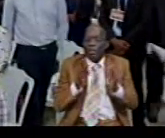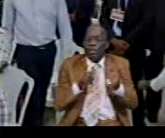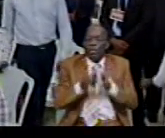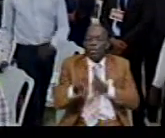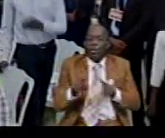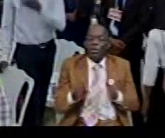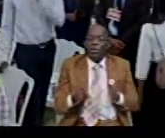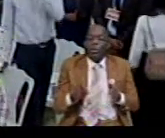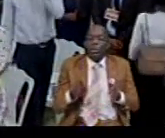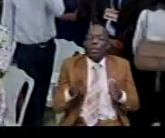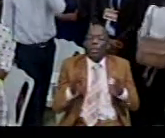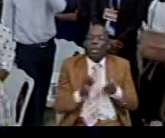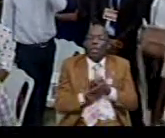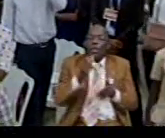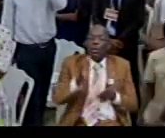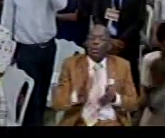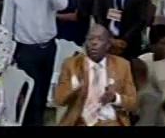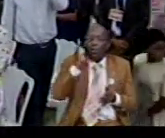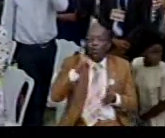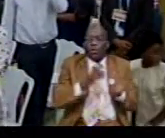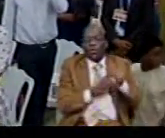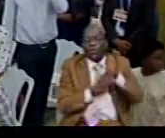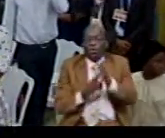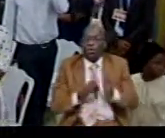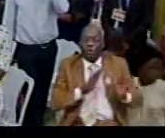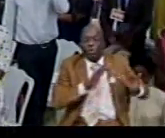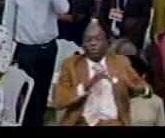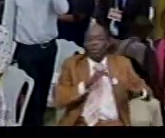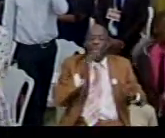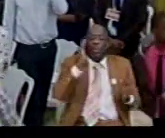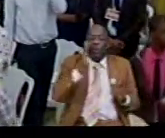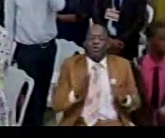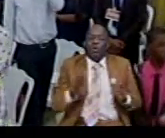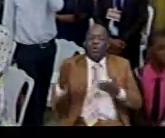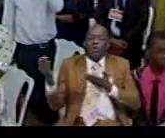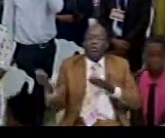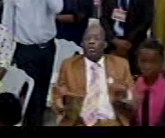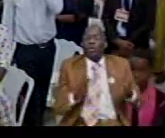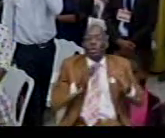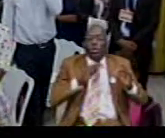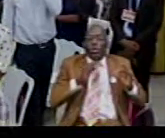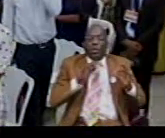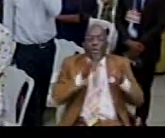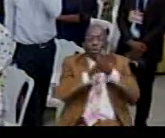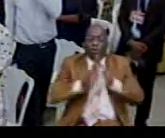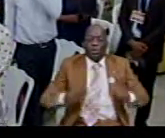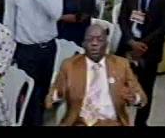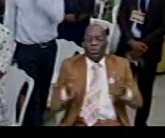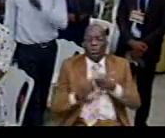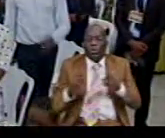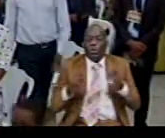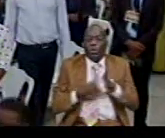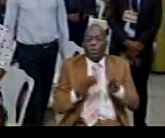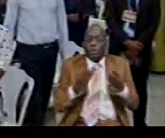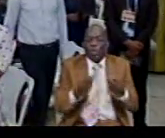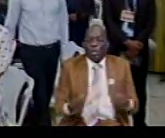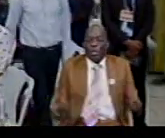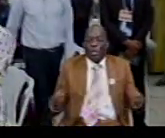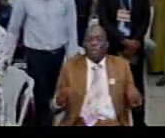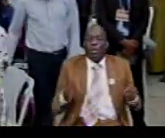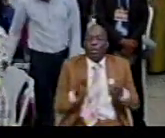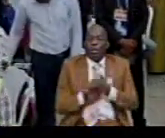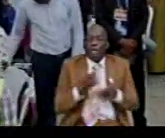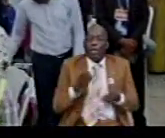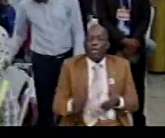have mercy. We speak his peace to this land and heal our land. That the grace of the Lord, the peace